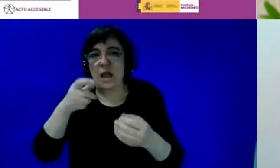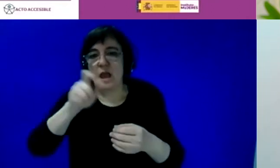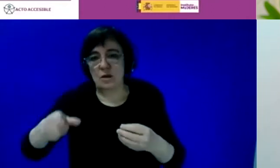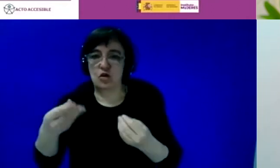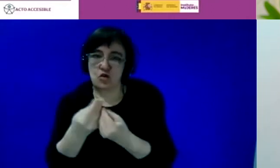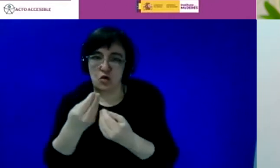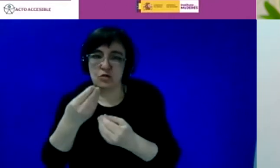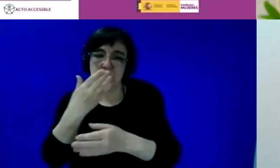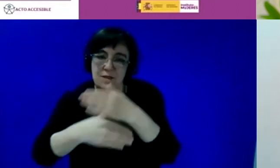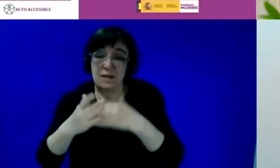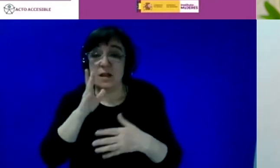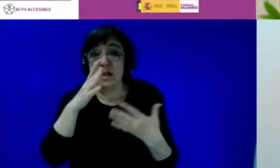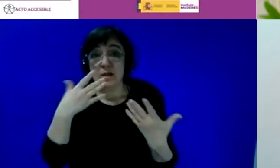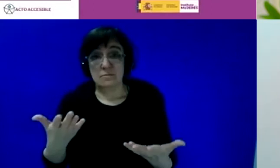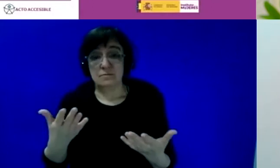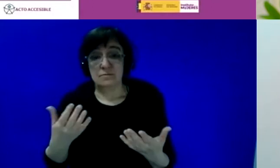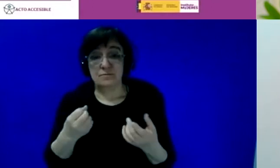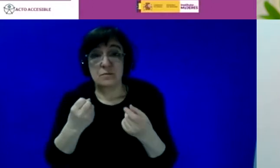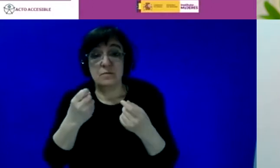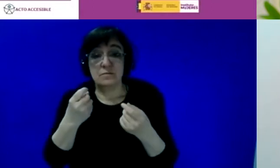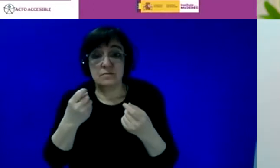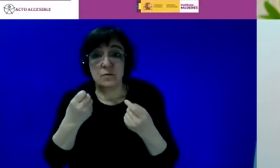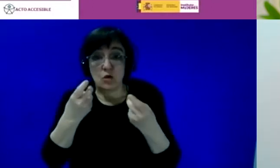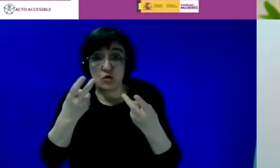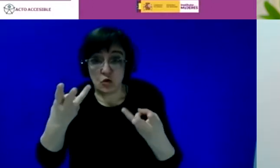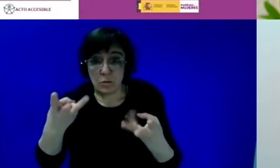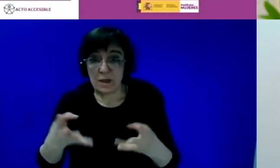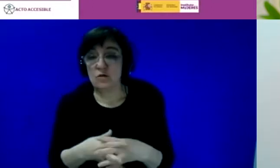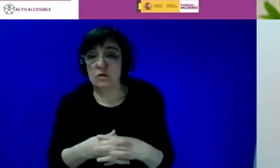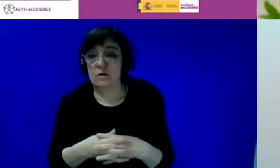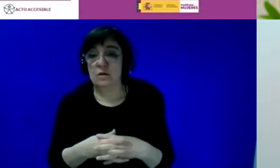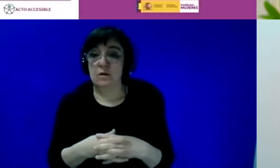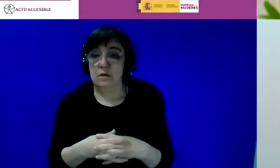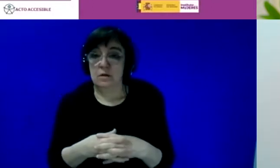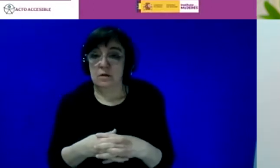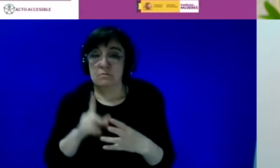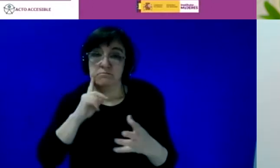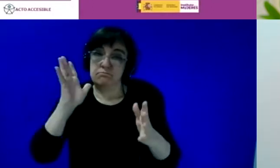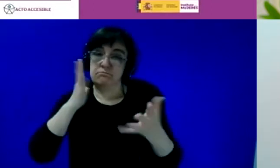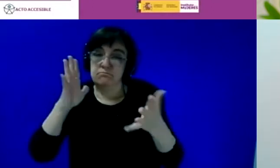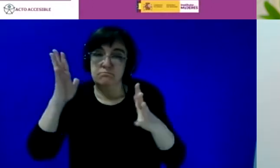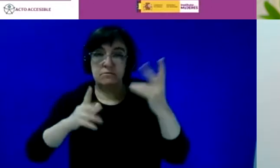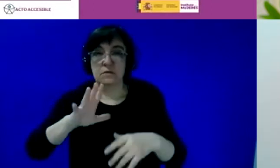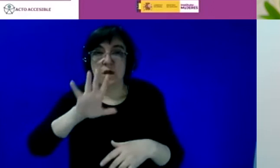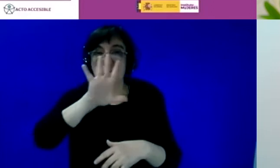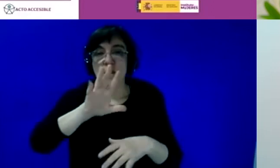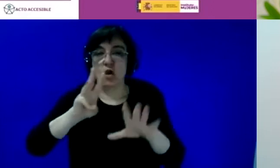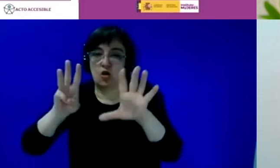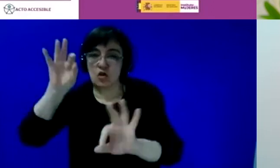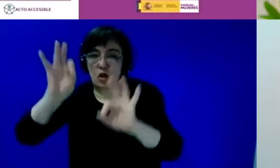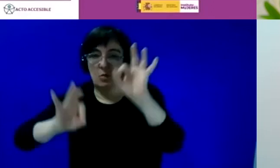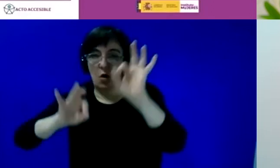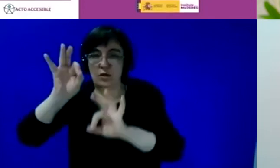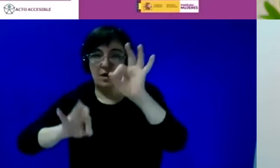we do think that about 5 to 8% of persons, of refugees, have some kind of disability, excluding, of